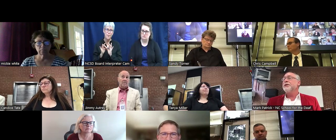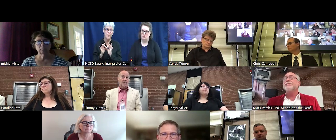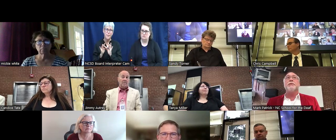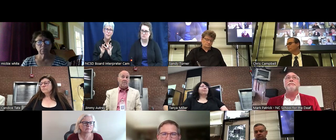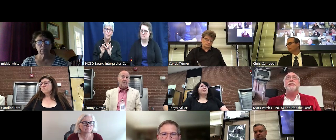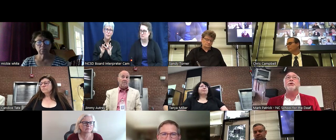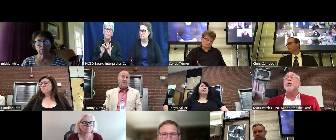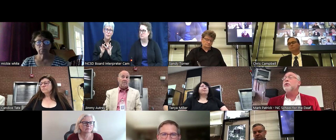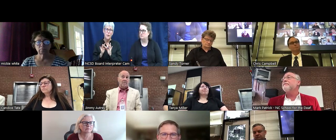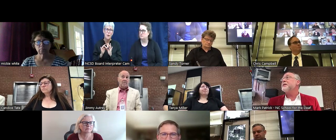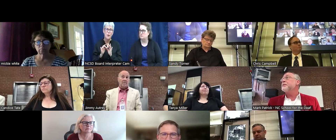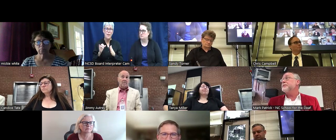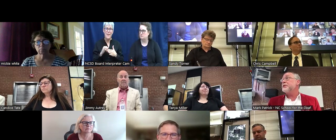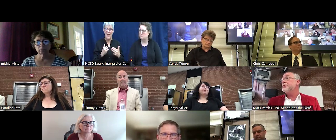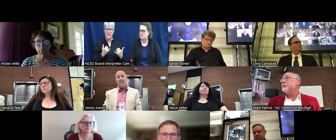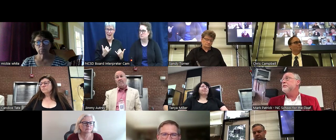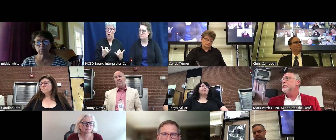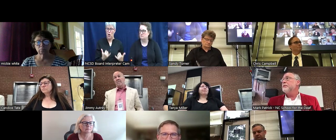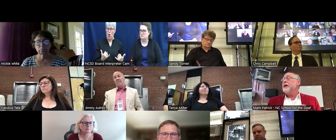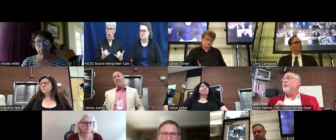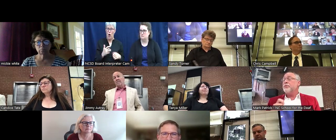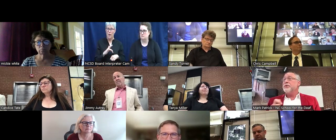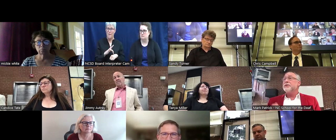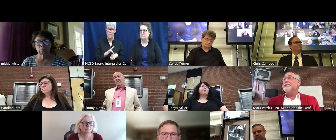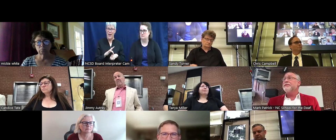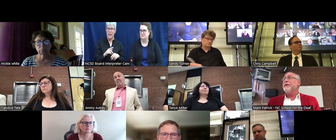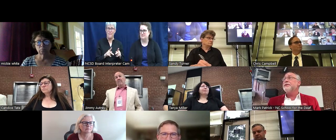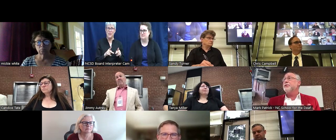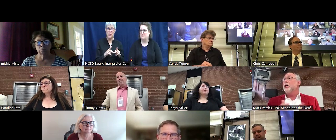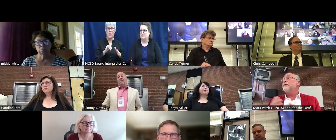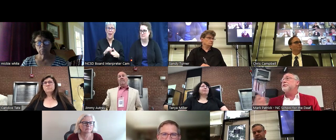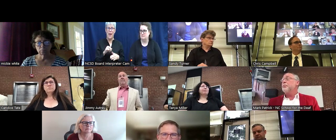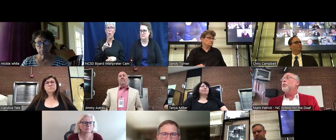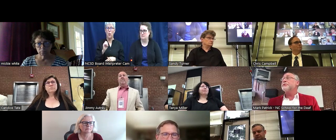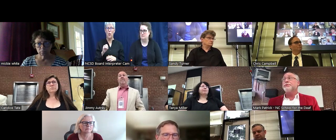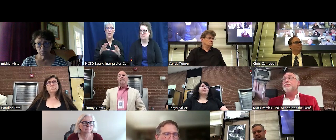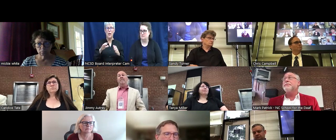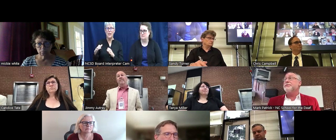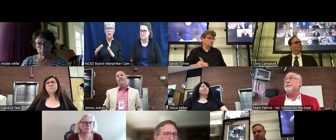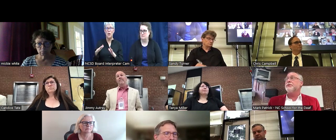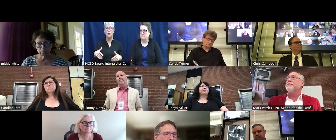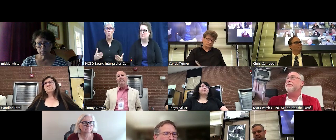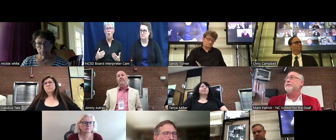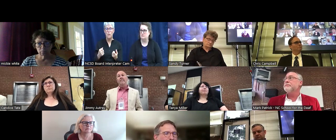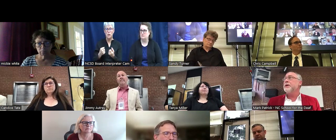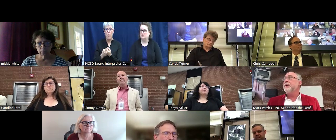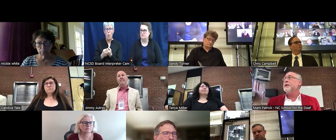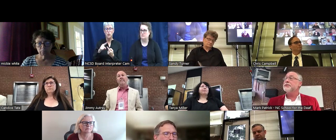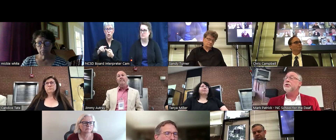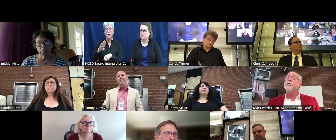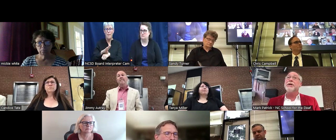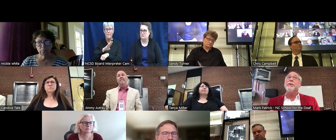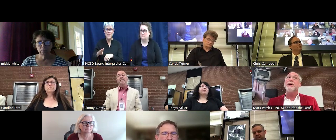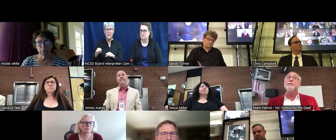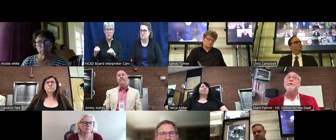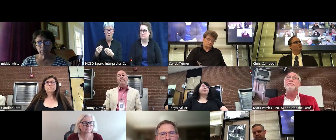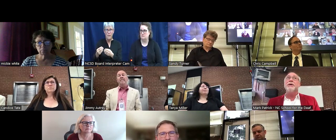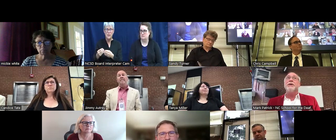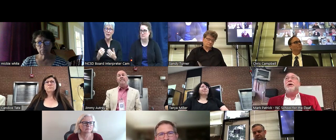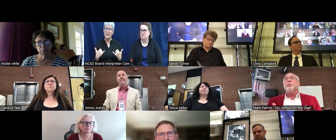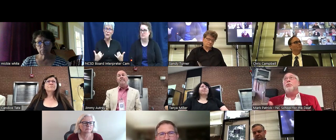And it's a current vacant position that we've reclassified to offer supports to the business office. And it's currently